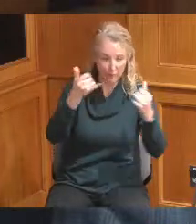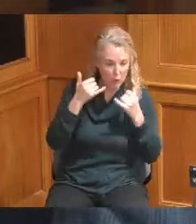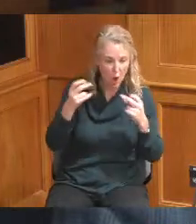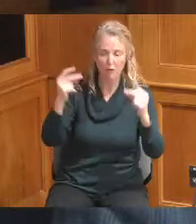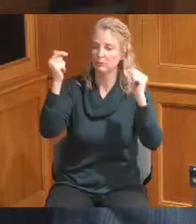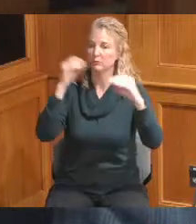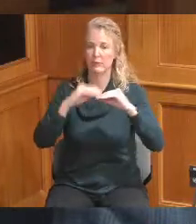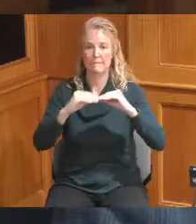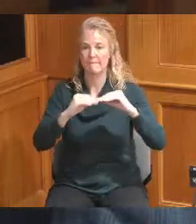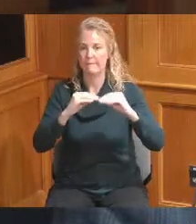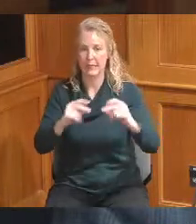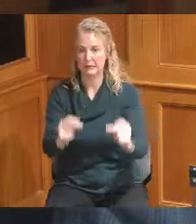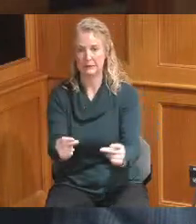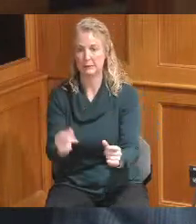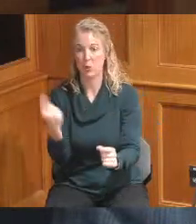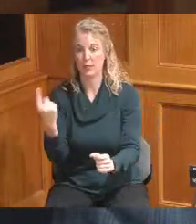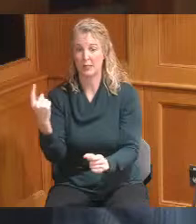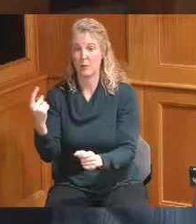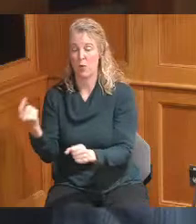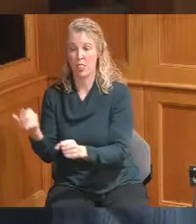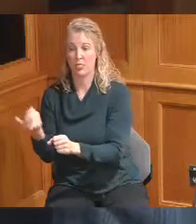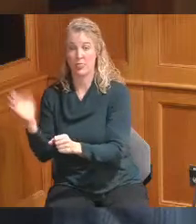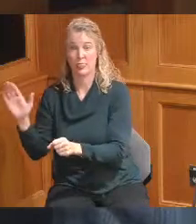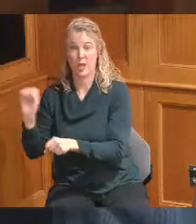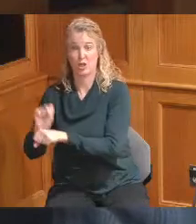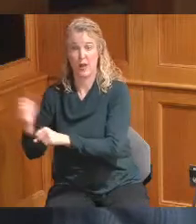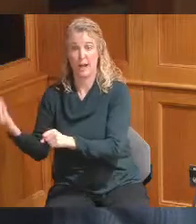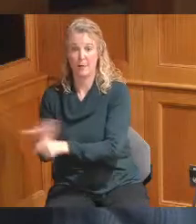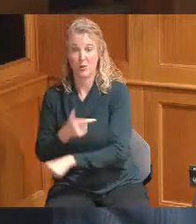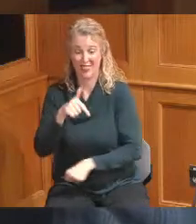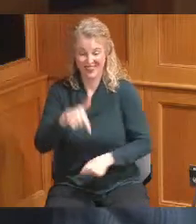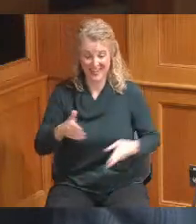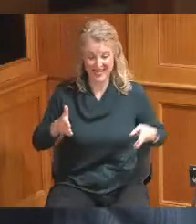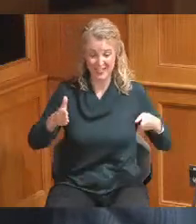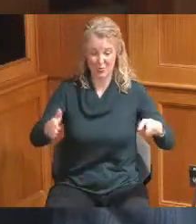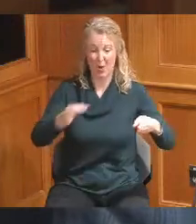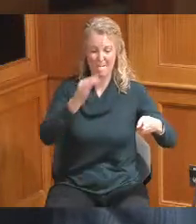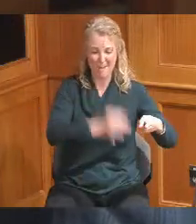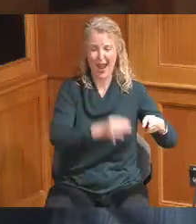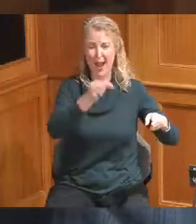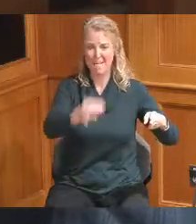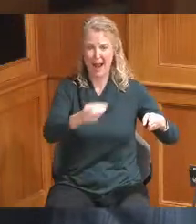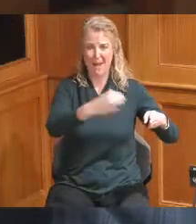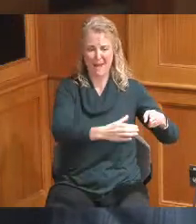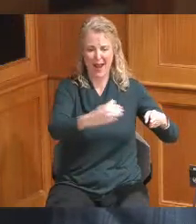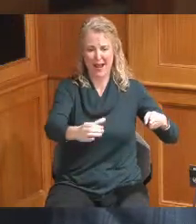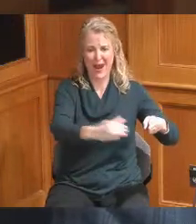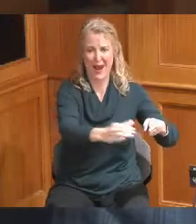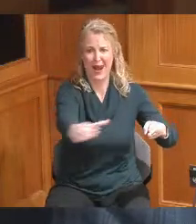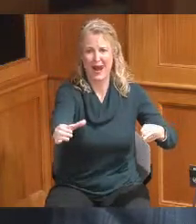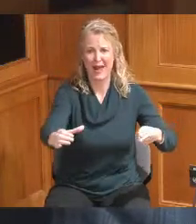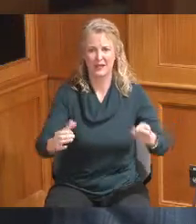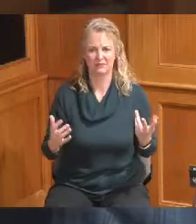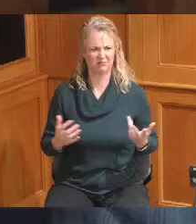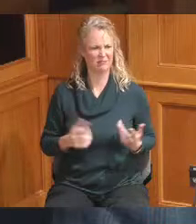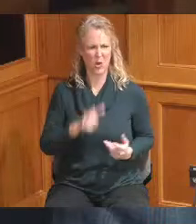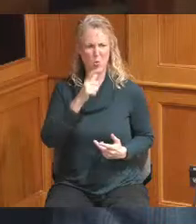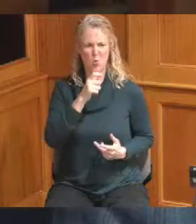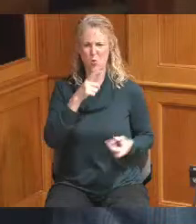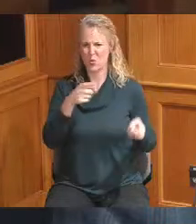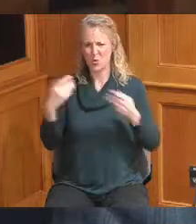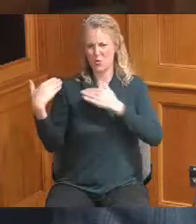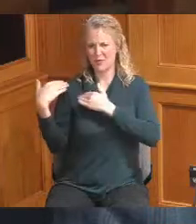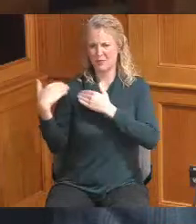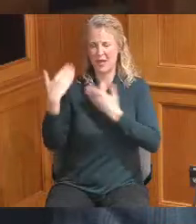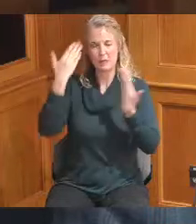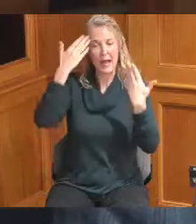get them filled or somebody getting voted out of office. These potholes are everywhere, and I don't know who's in charge.